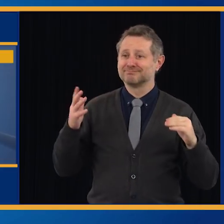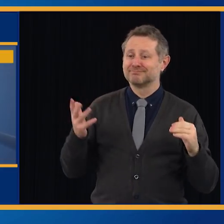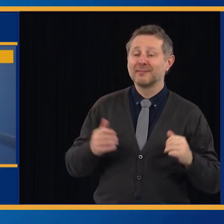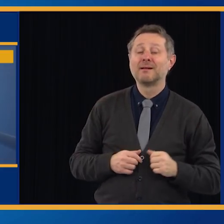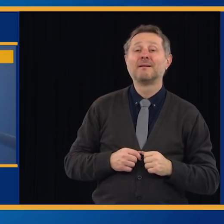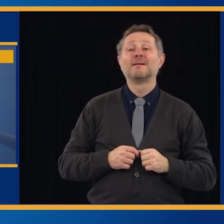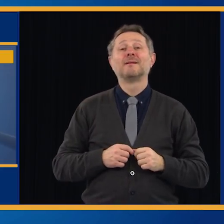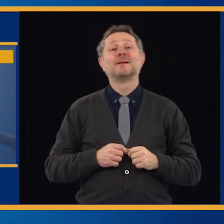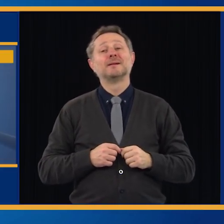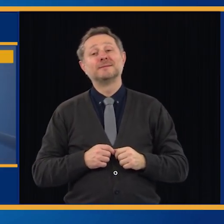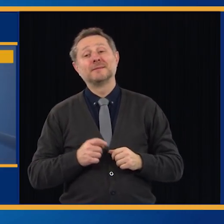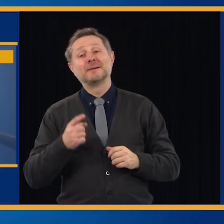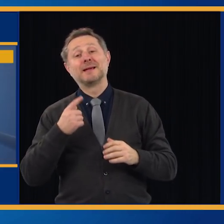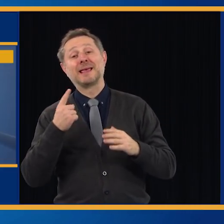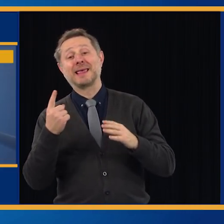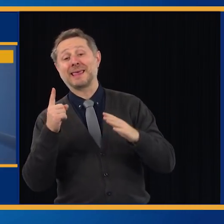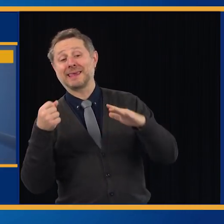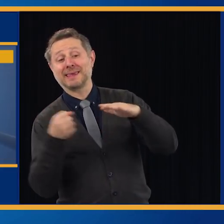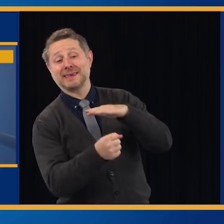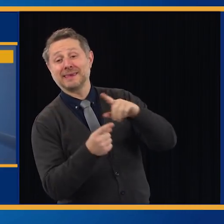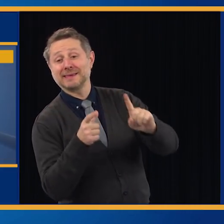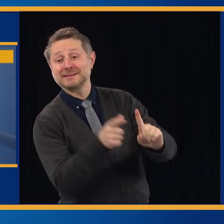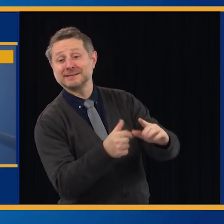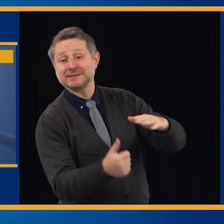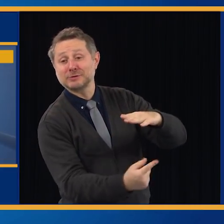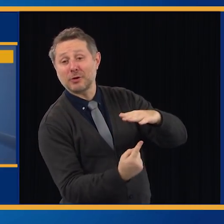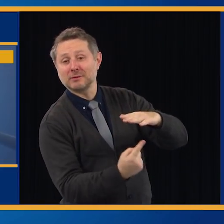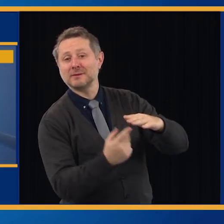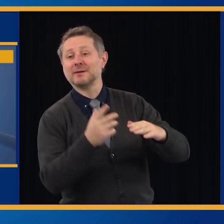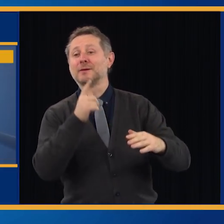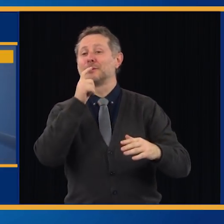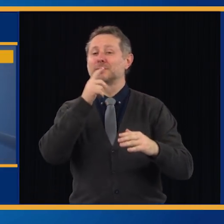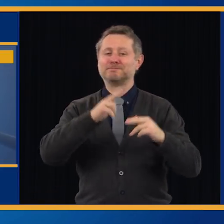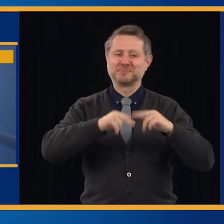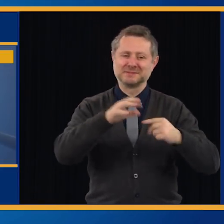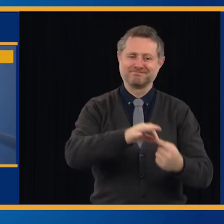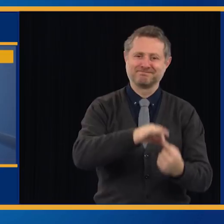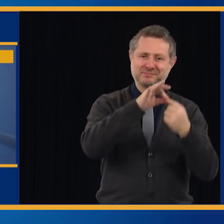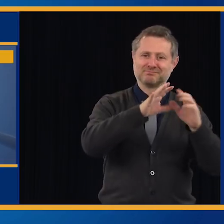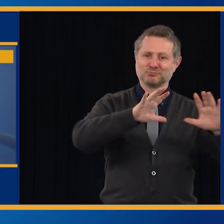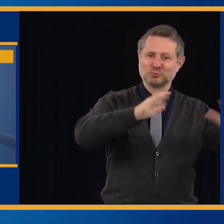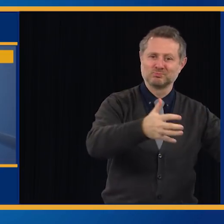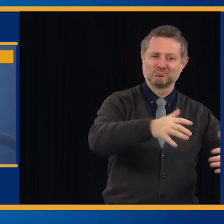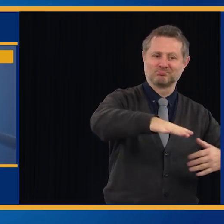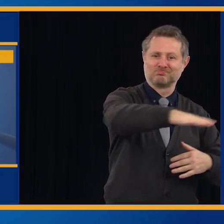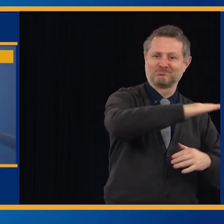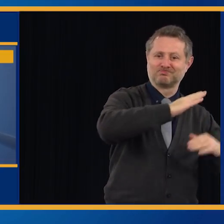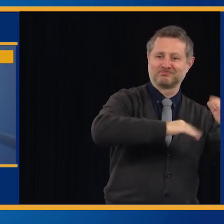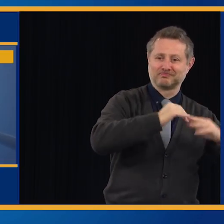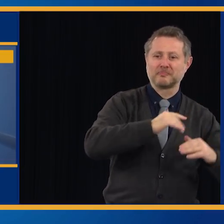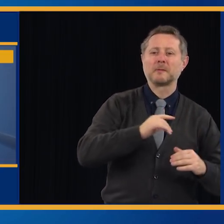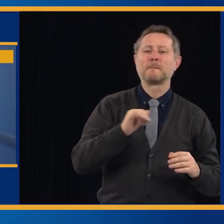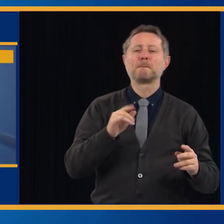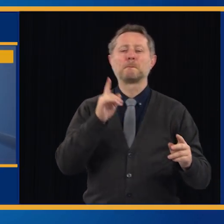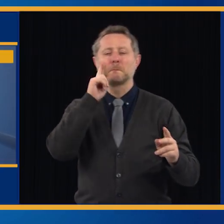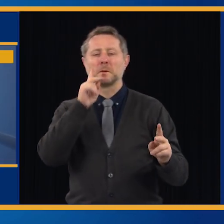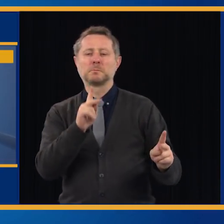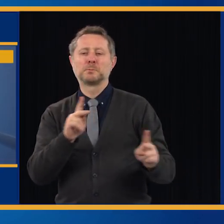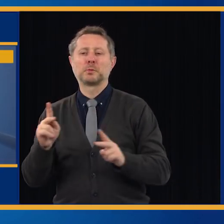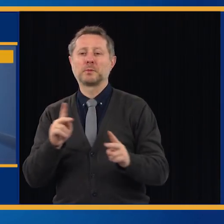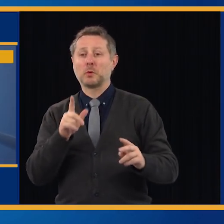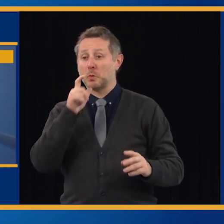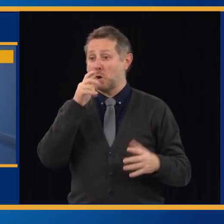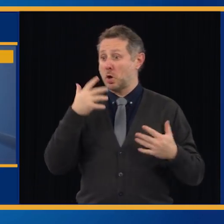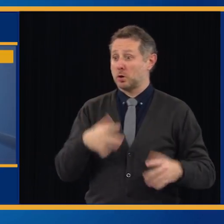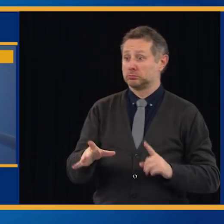And then isolation facilities is a proportionate number of people who test